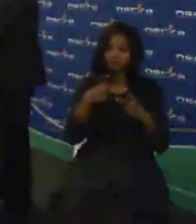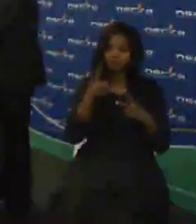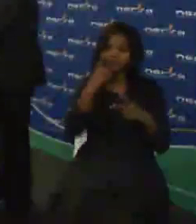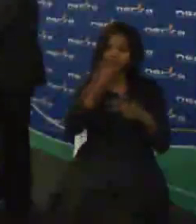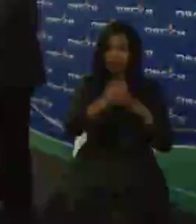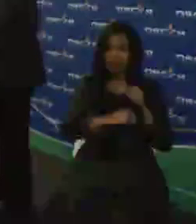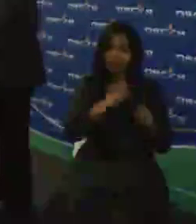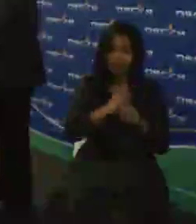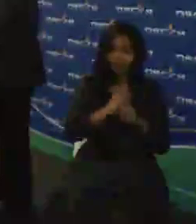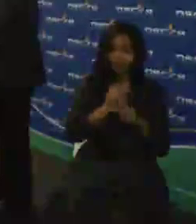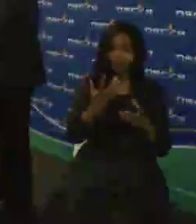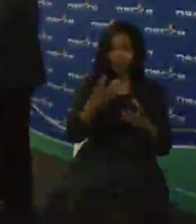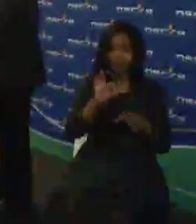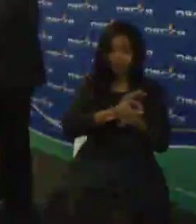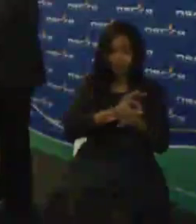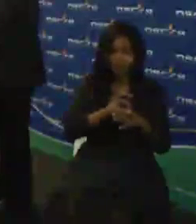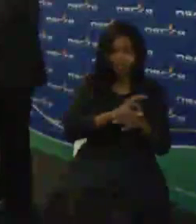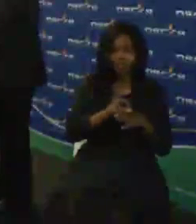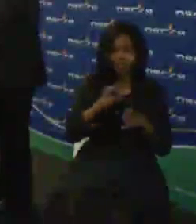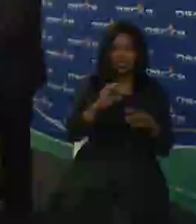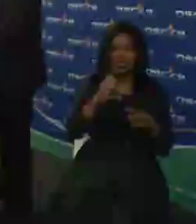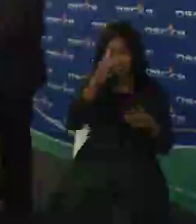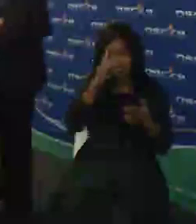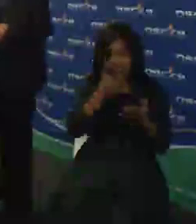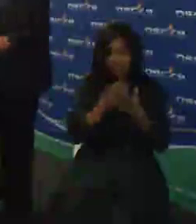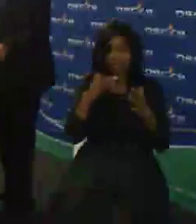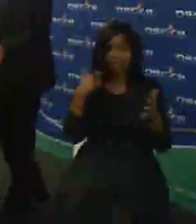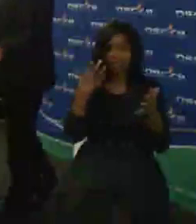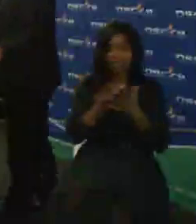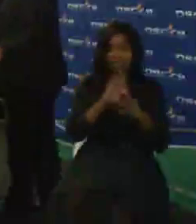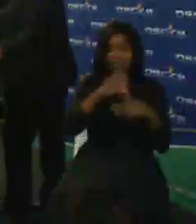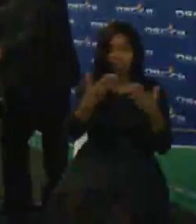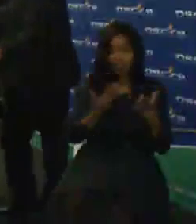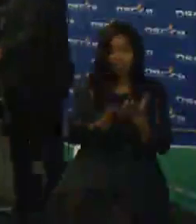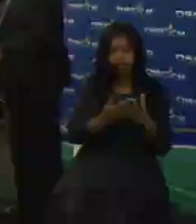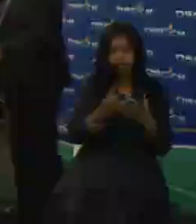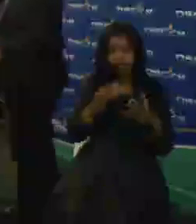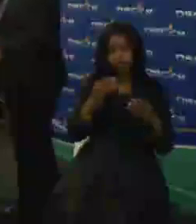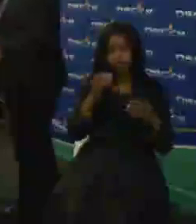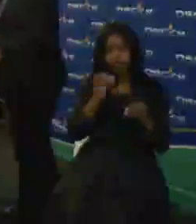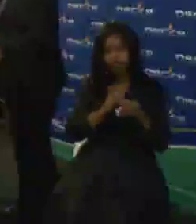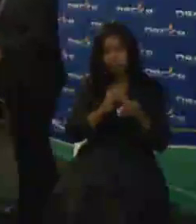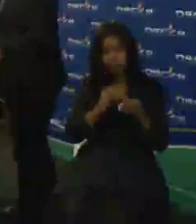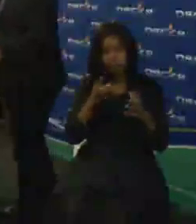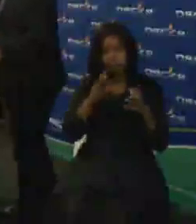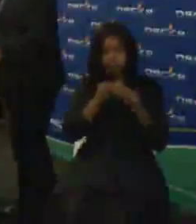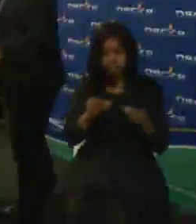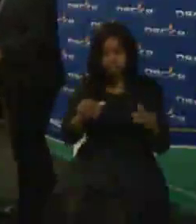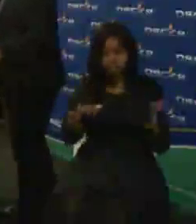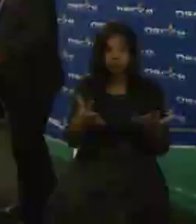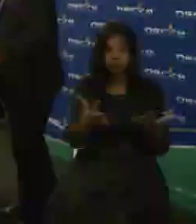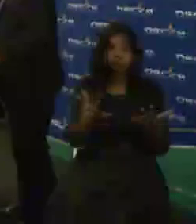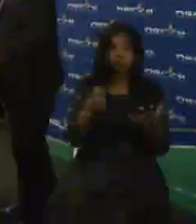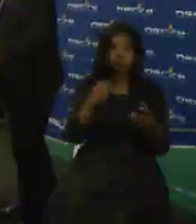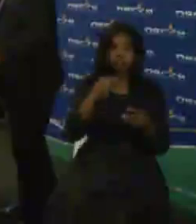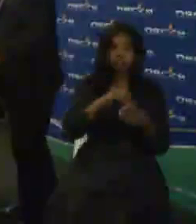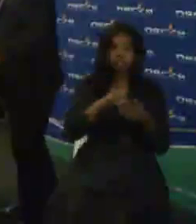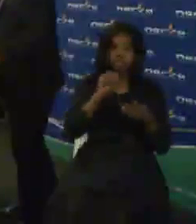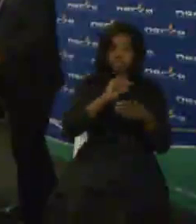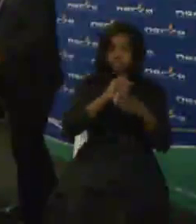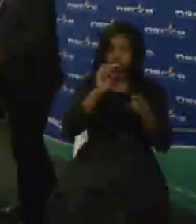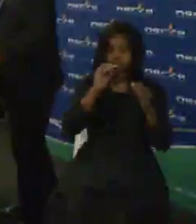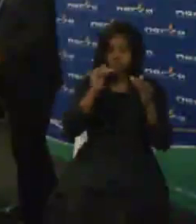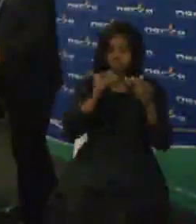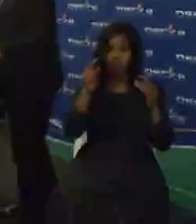year determination until all the uncertainties are dealt with. Yes. So it is, I think it will be fair yes. for